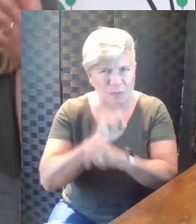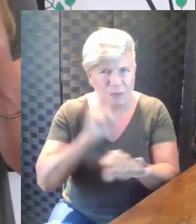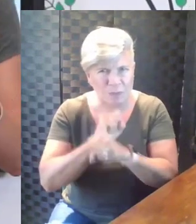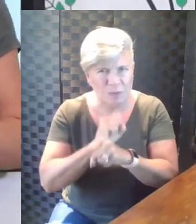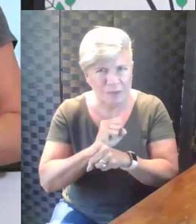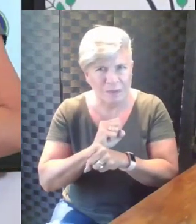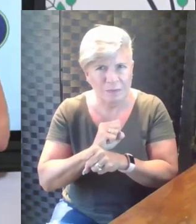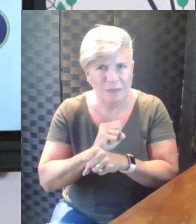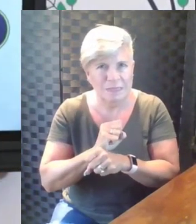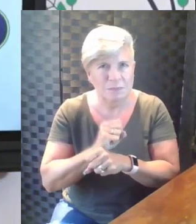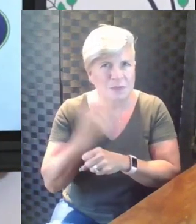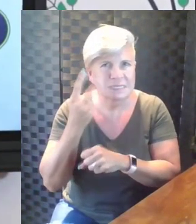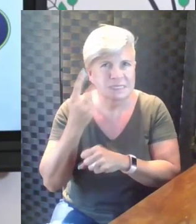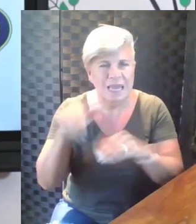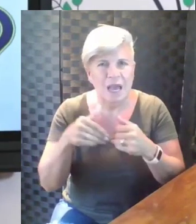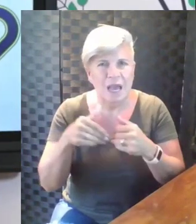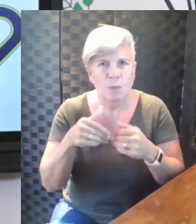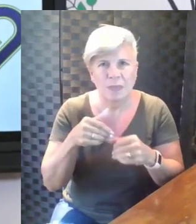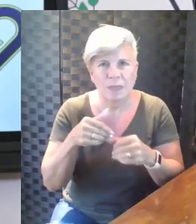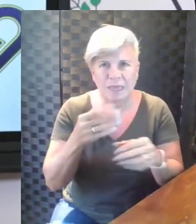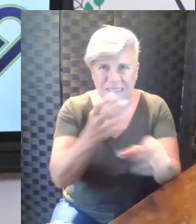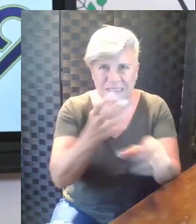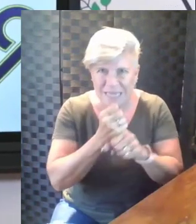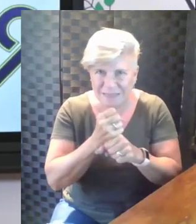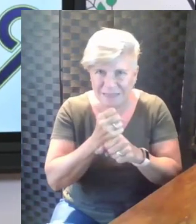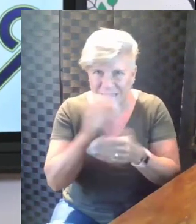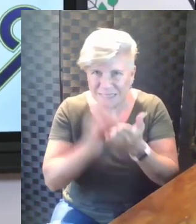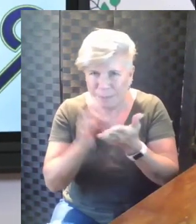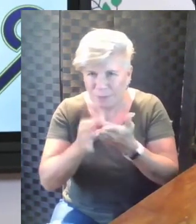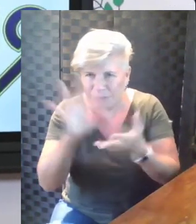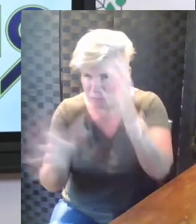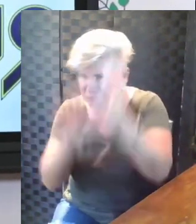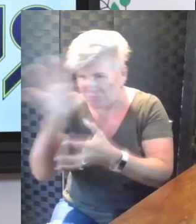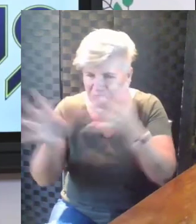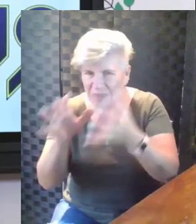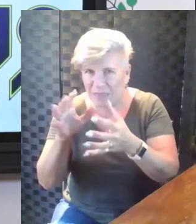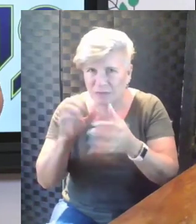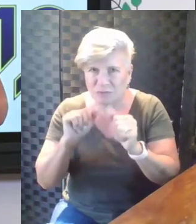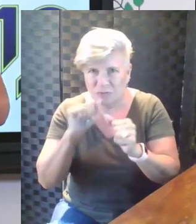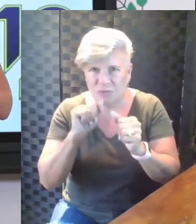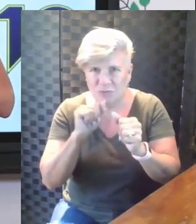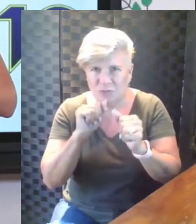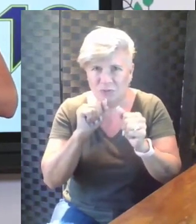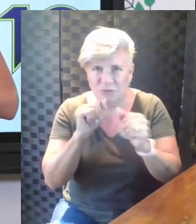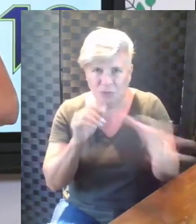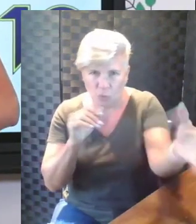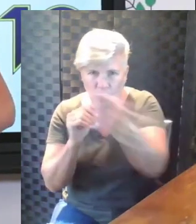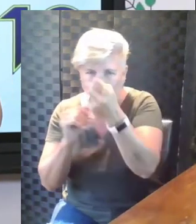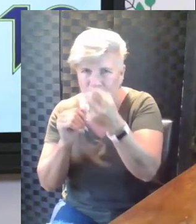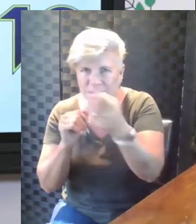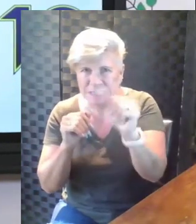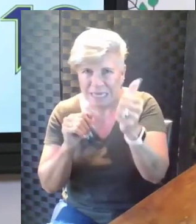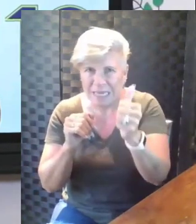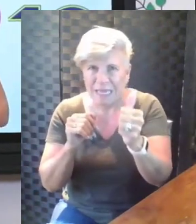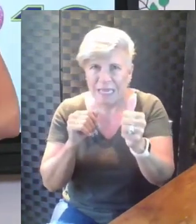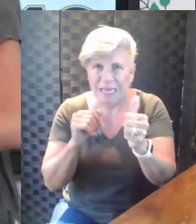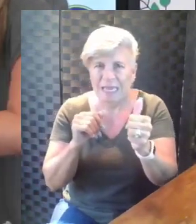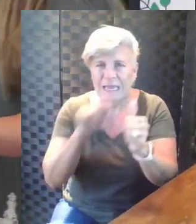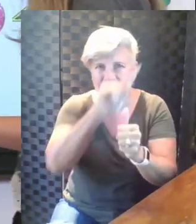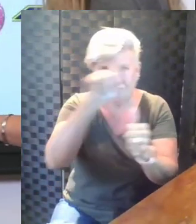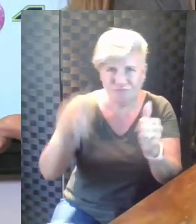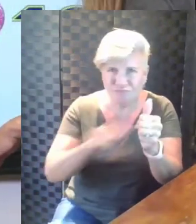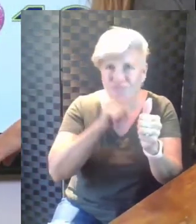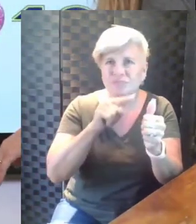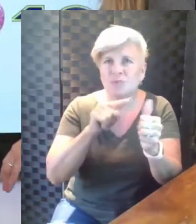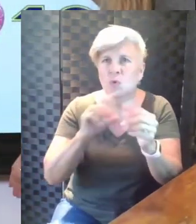today, and we've been seeing how we can take our counters. They can be messy, and we could wrangle our group of 10 with a circle. We could put them in a 10